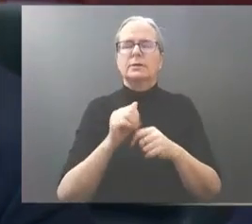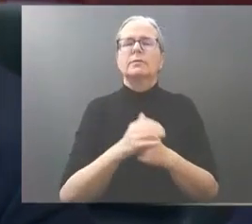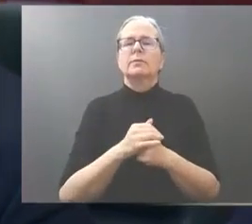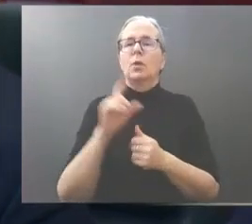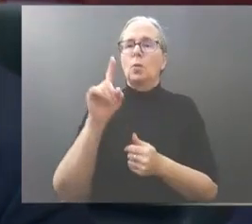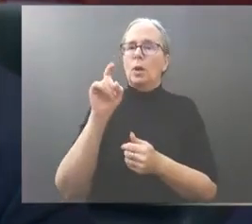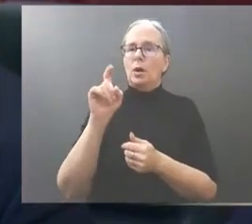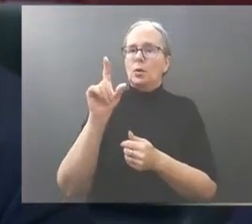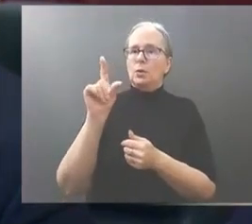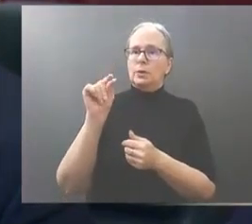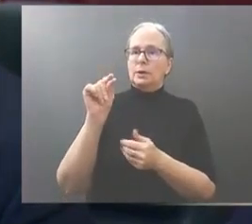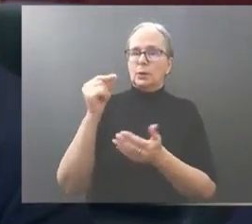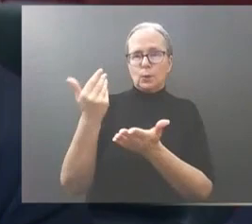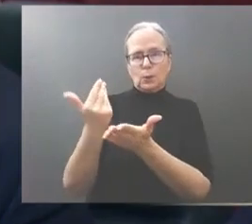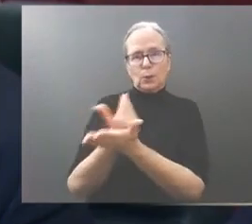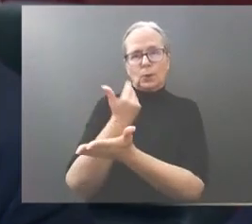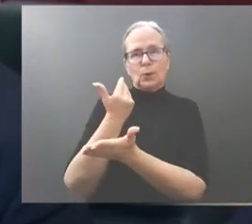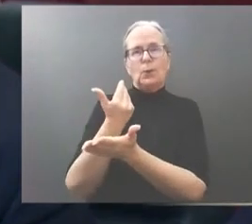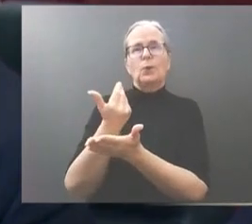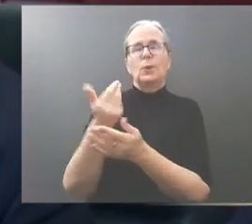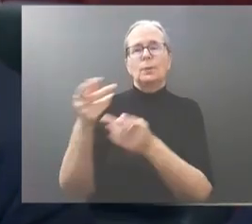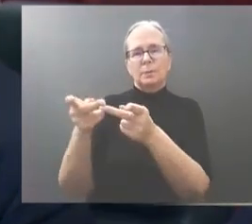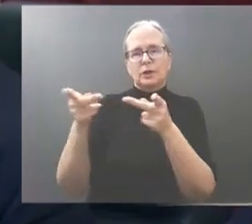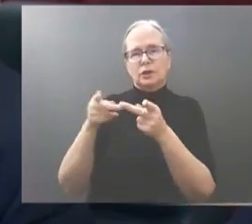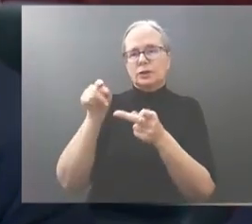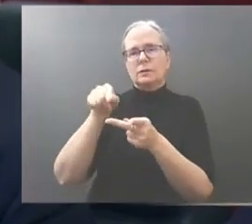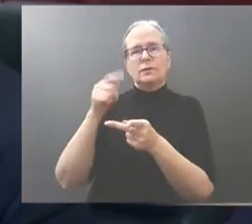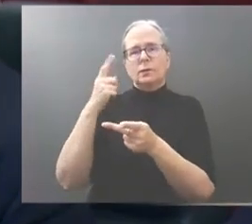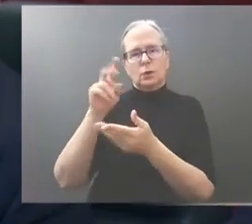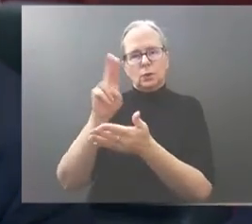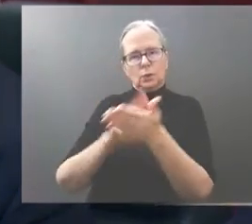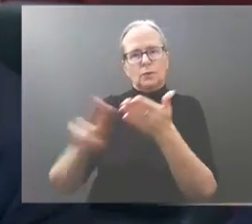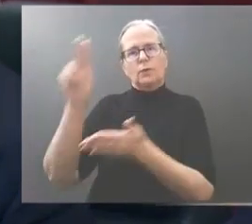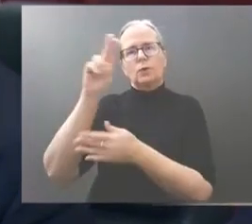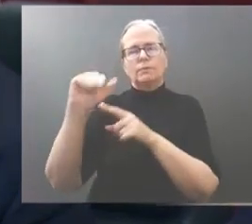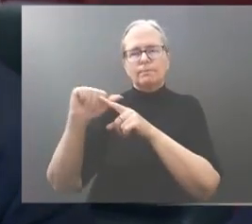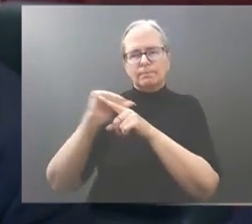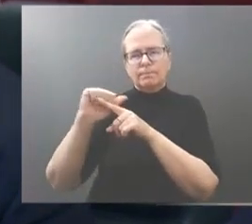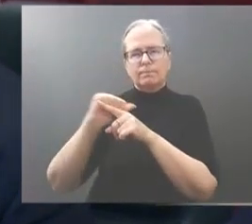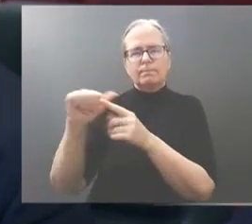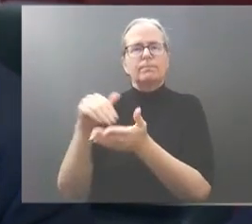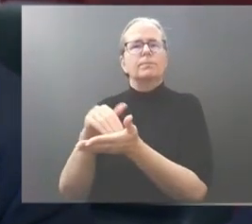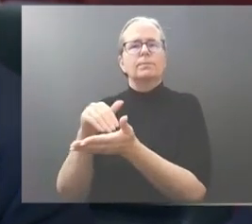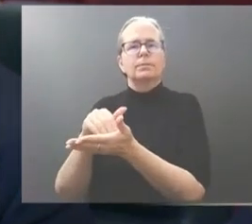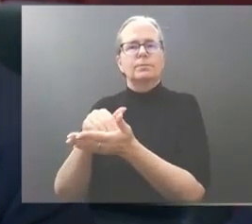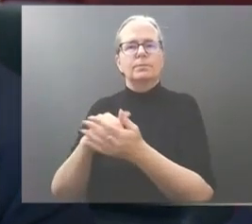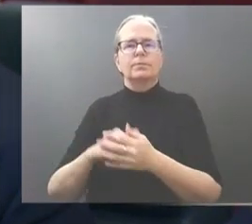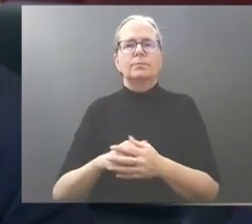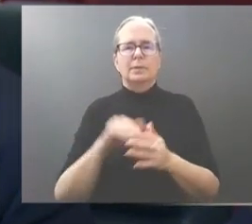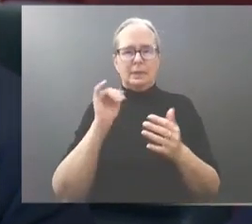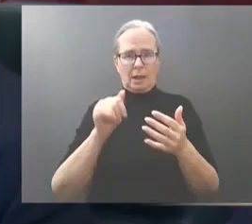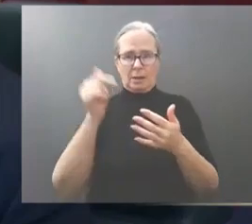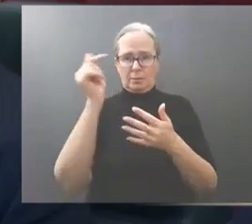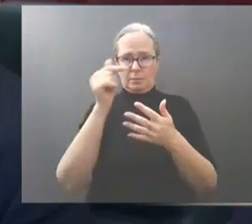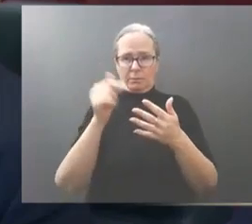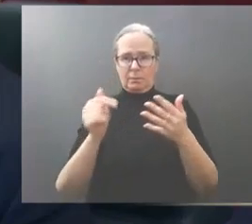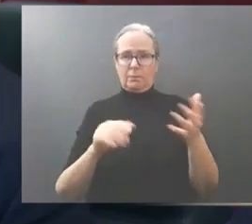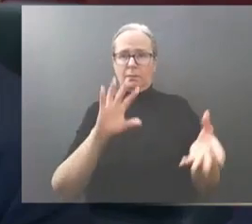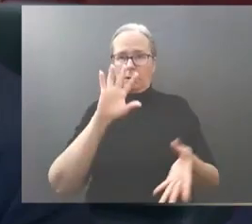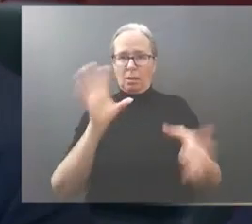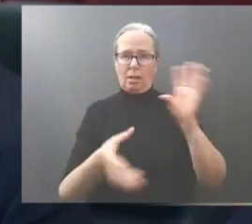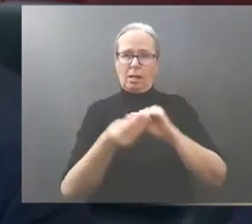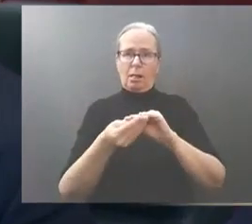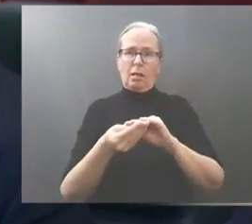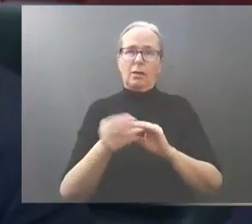at Alberta universities, a 34% increase. Mr. Speaker, Budget 2023 represents